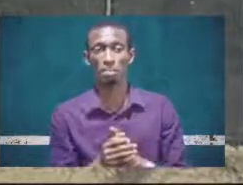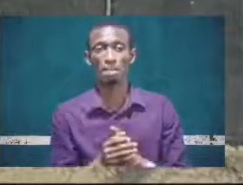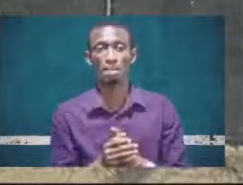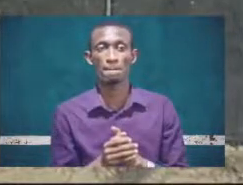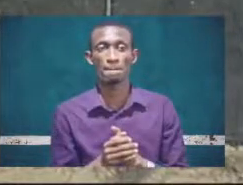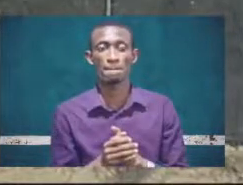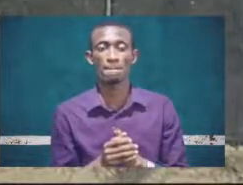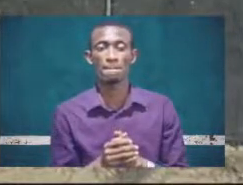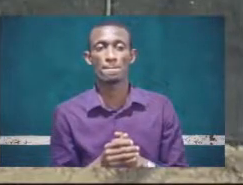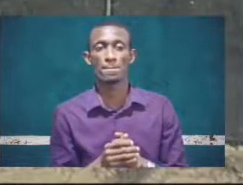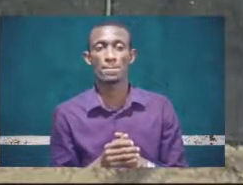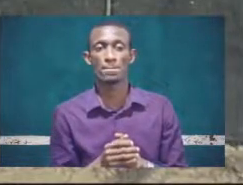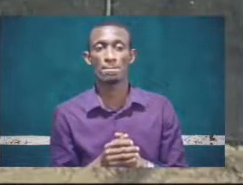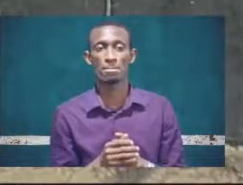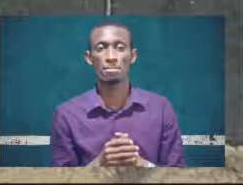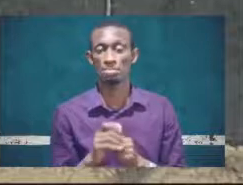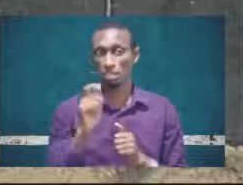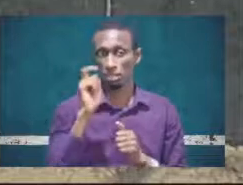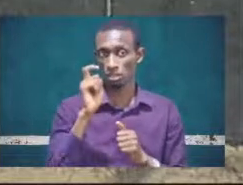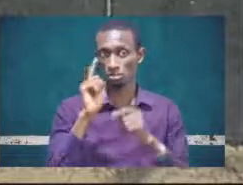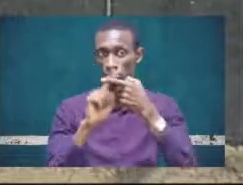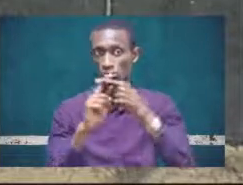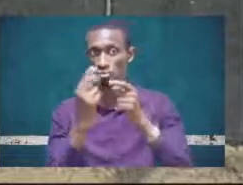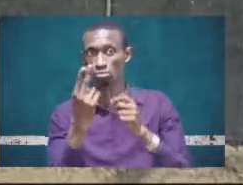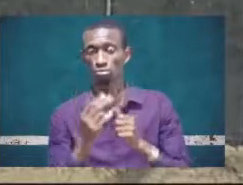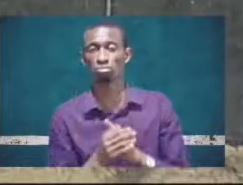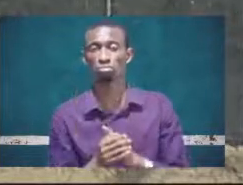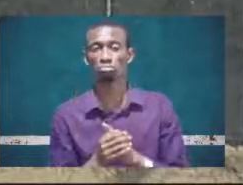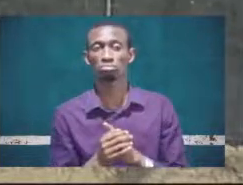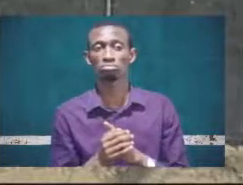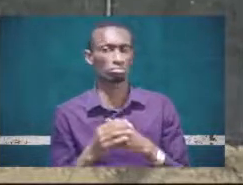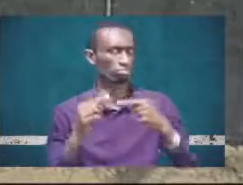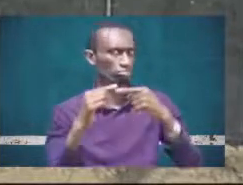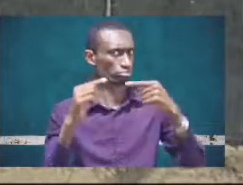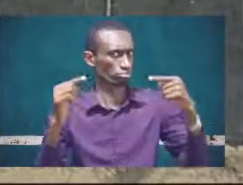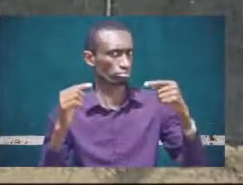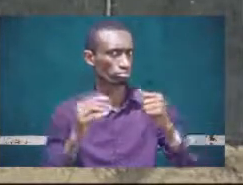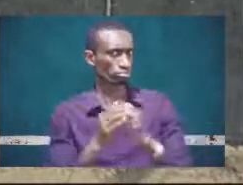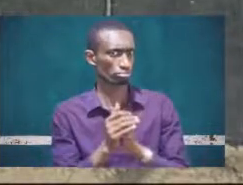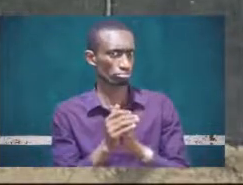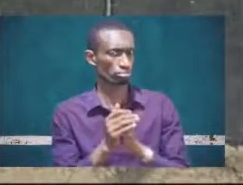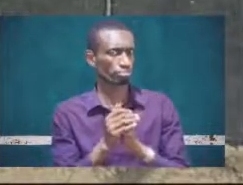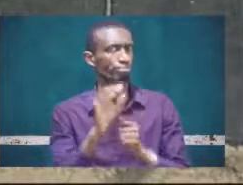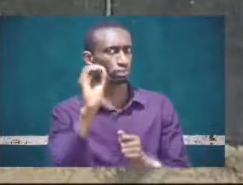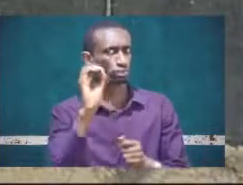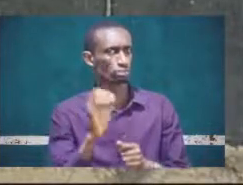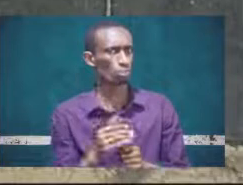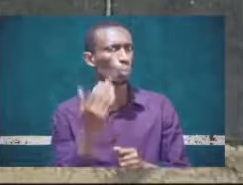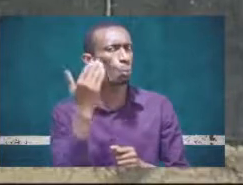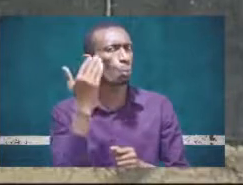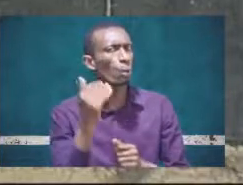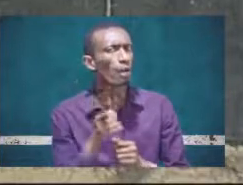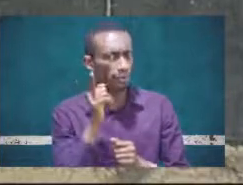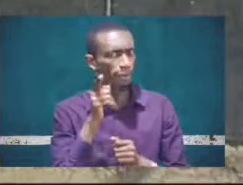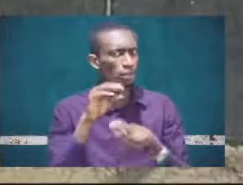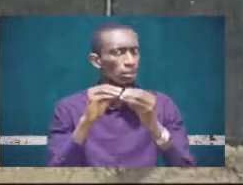provided that x plus 2 is different from 0, because this is the